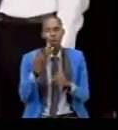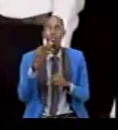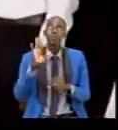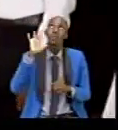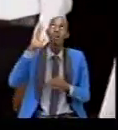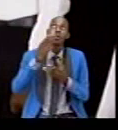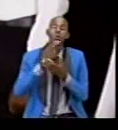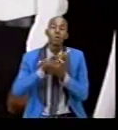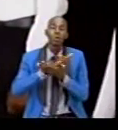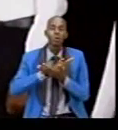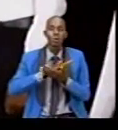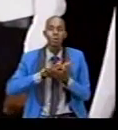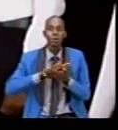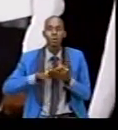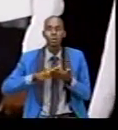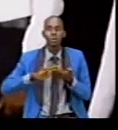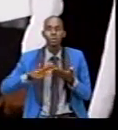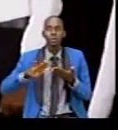of your